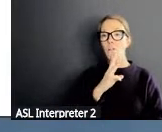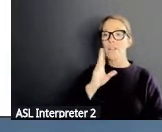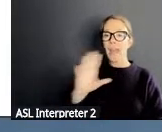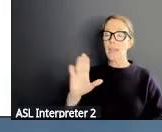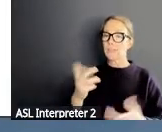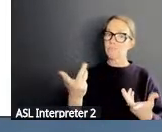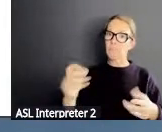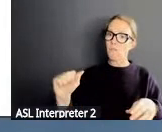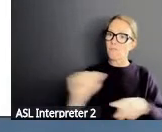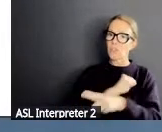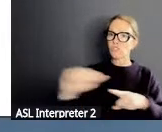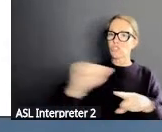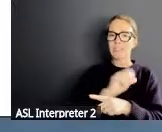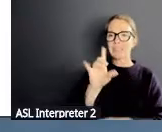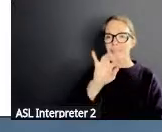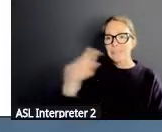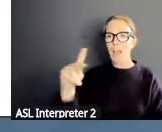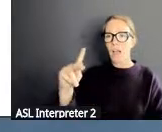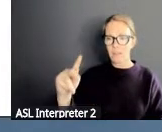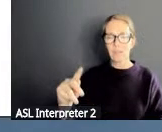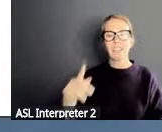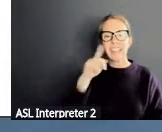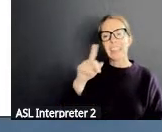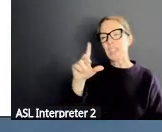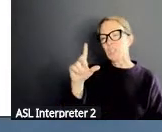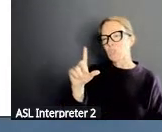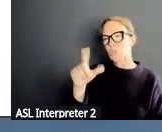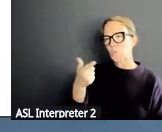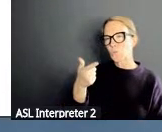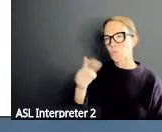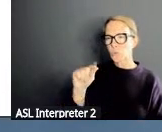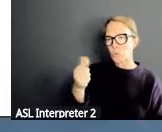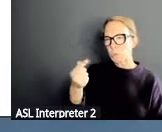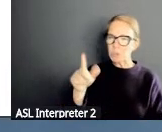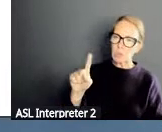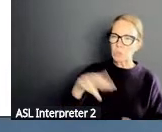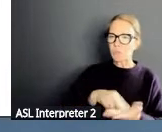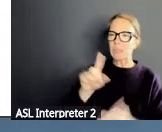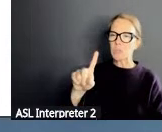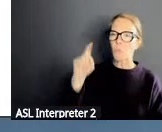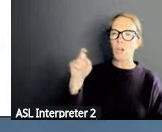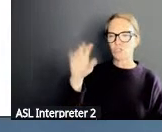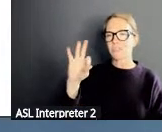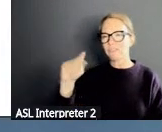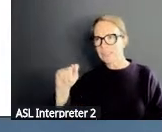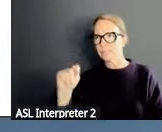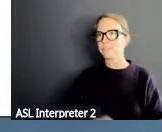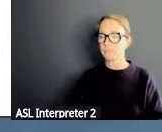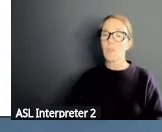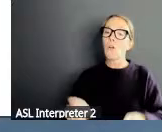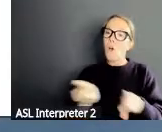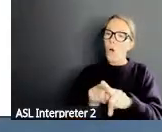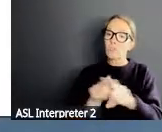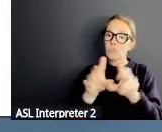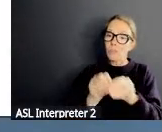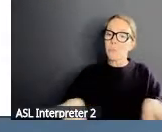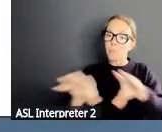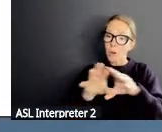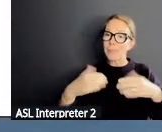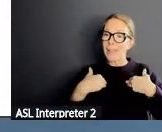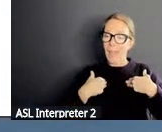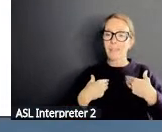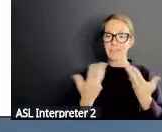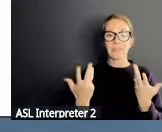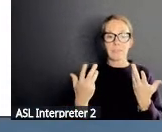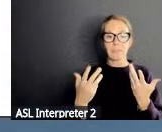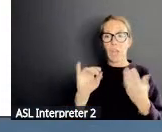existing operations, with a bulkhead measuring 2,100 feet. In addition, the property also contains a ground-mounted